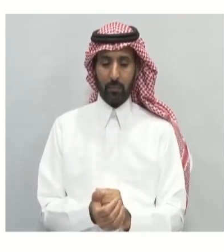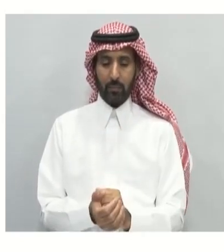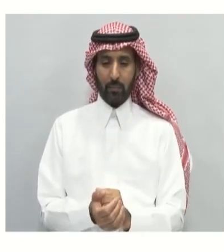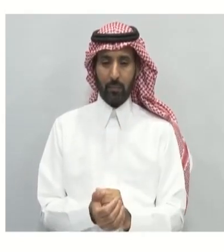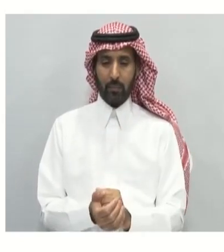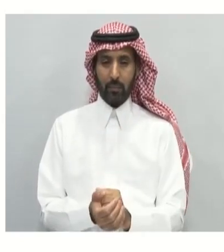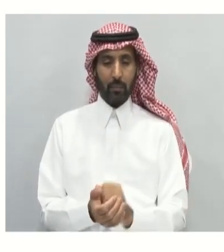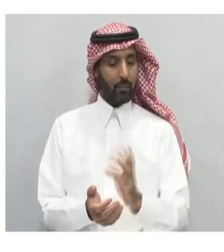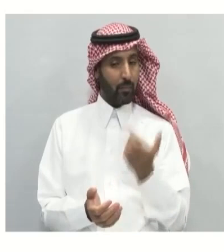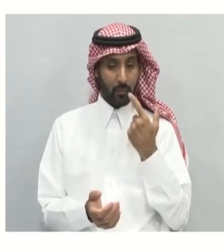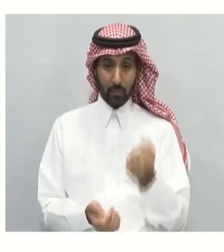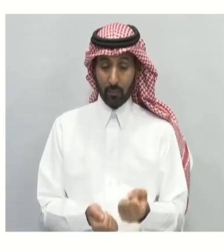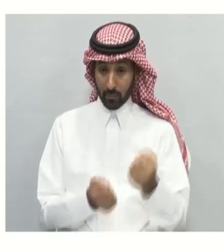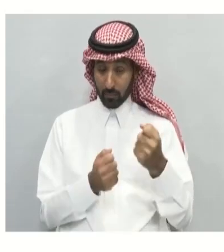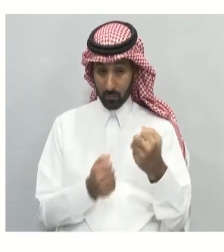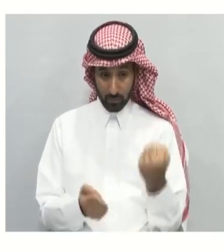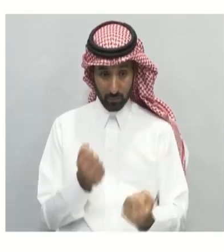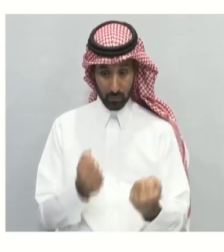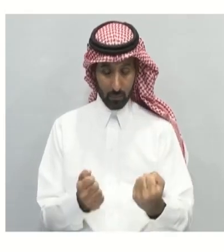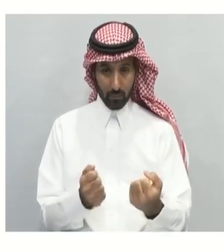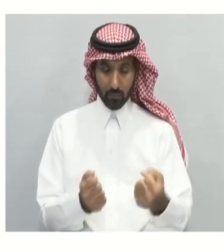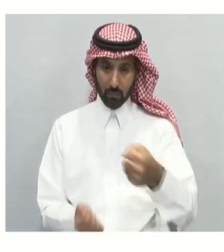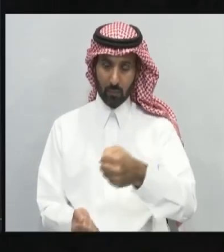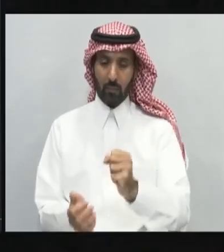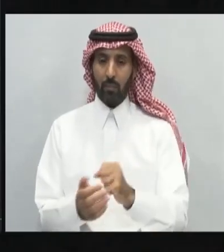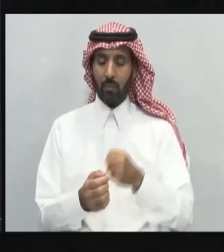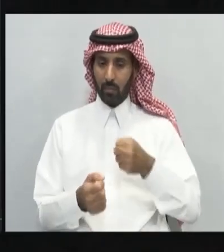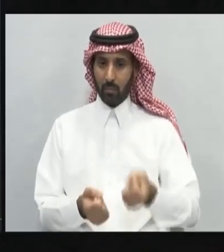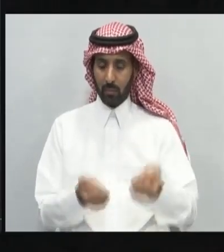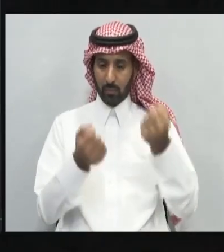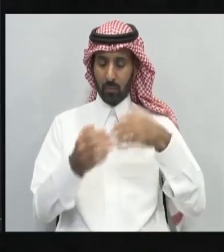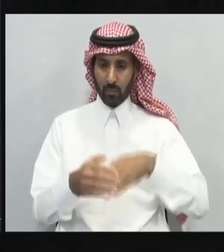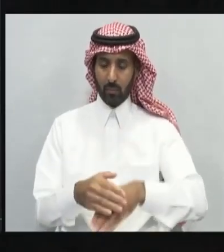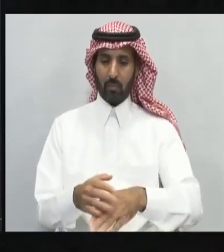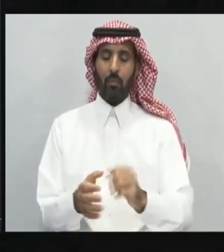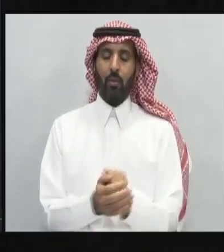So, what is this text about? It is extra